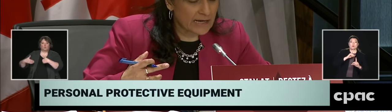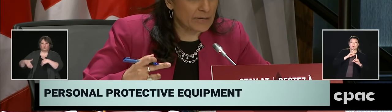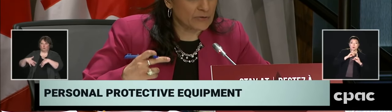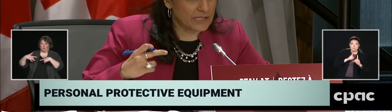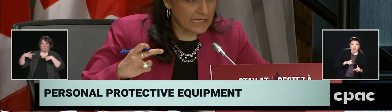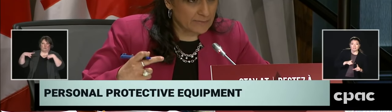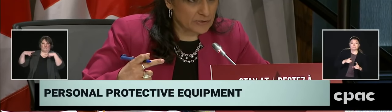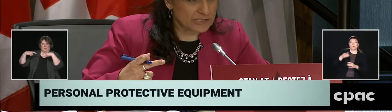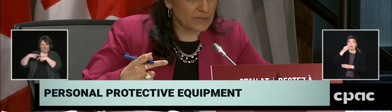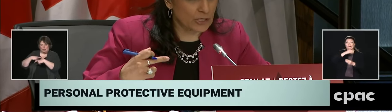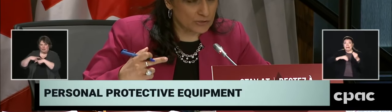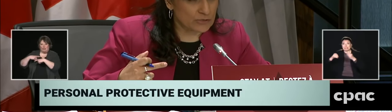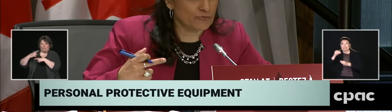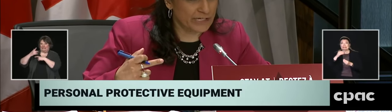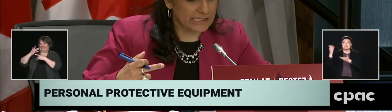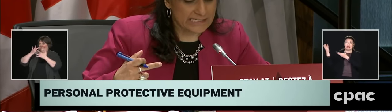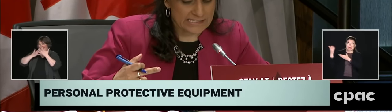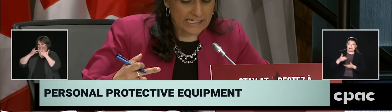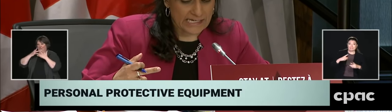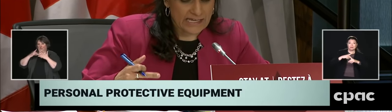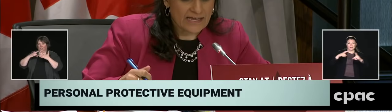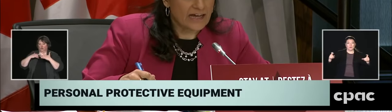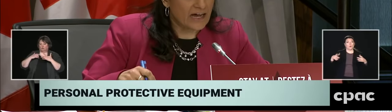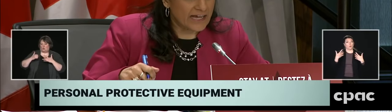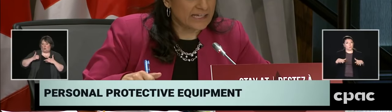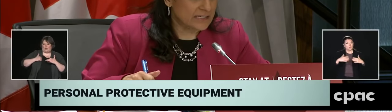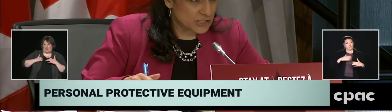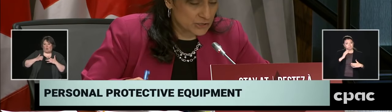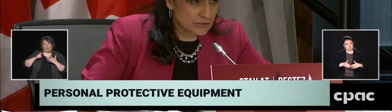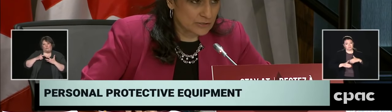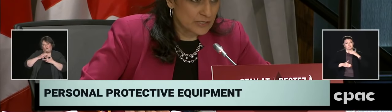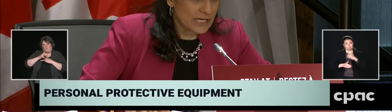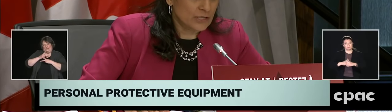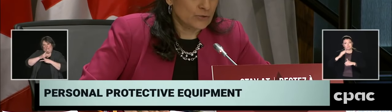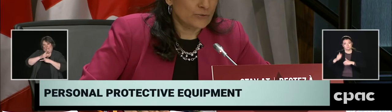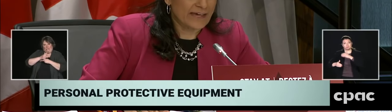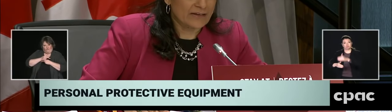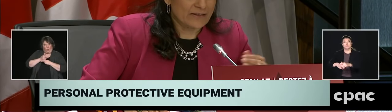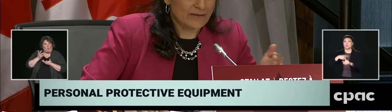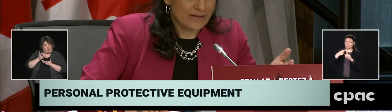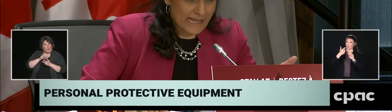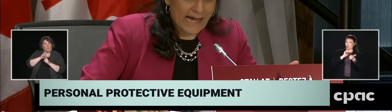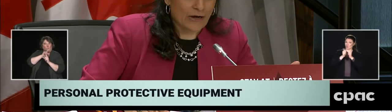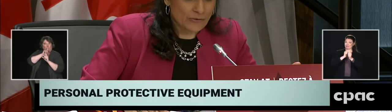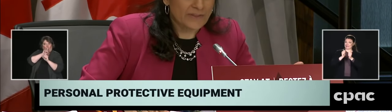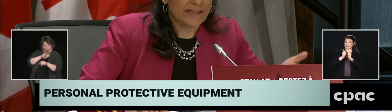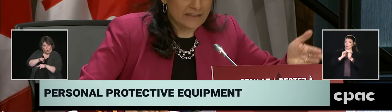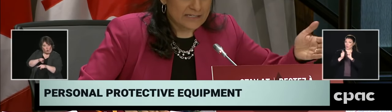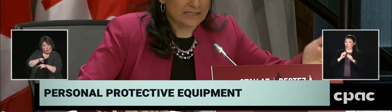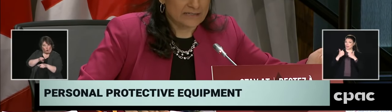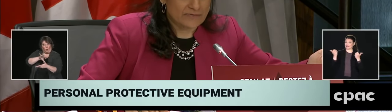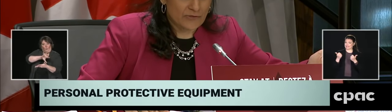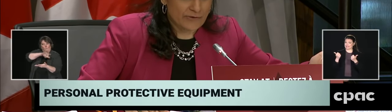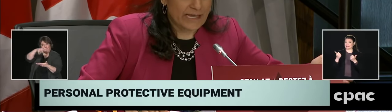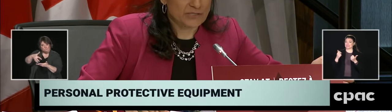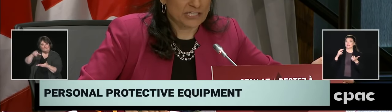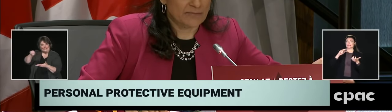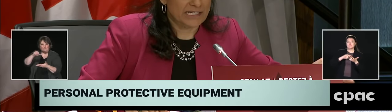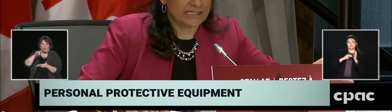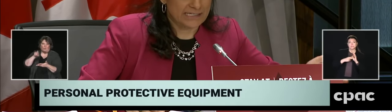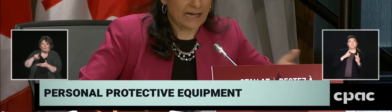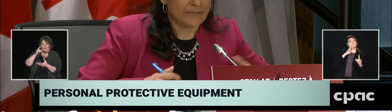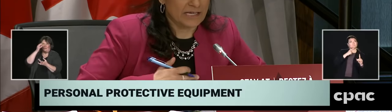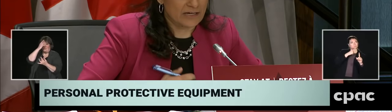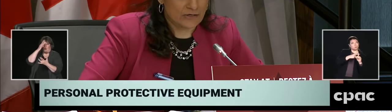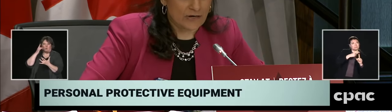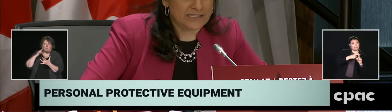sanguine about the numbers, but also realistic. I can assure you that now that the 3M